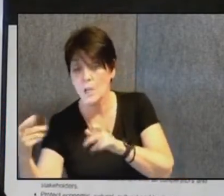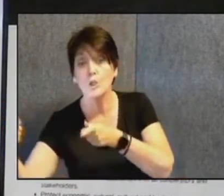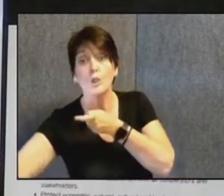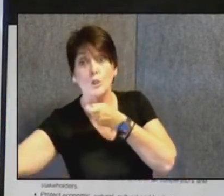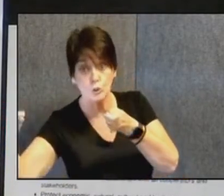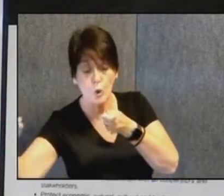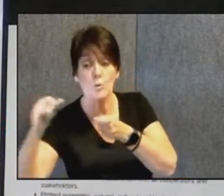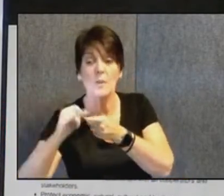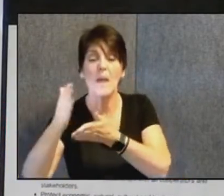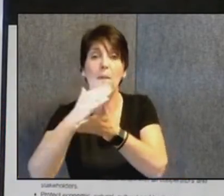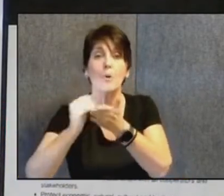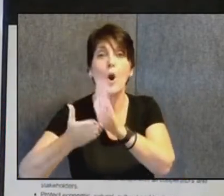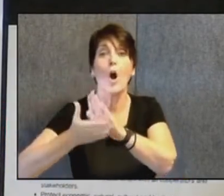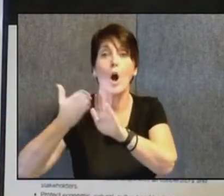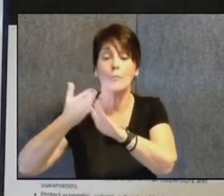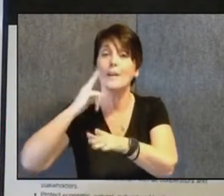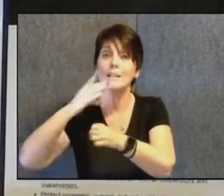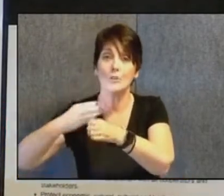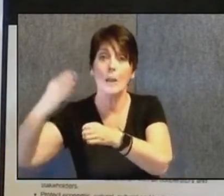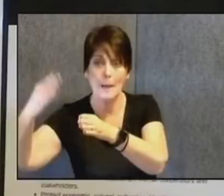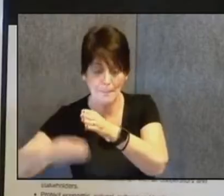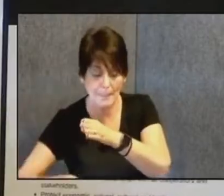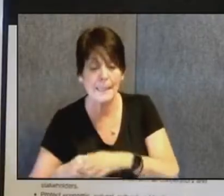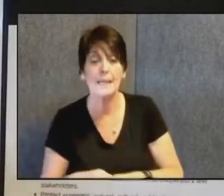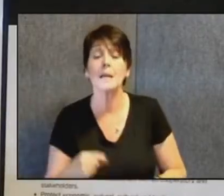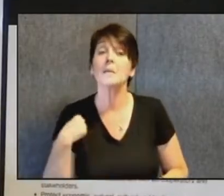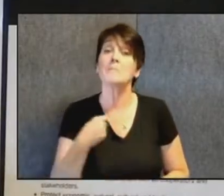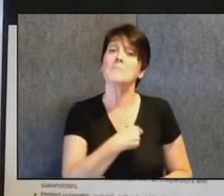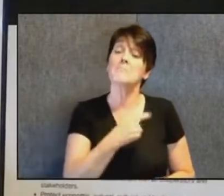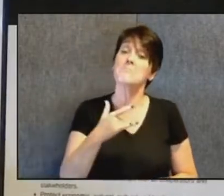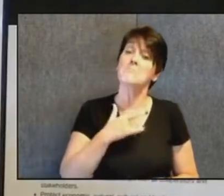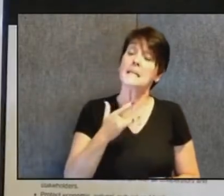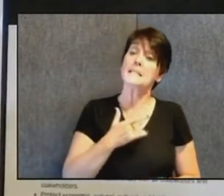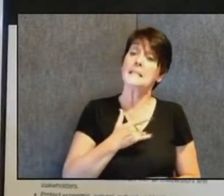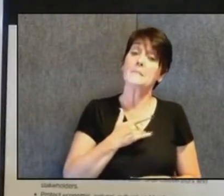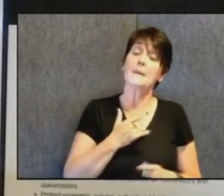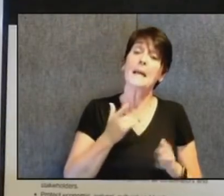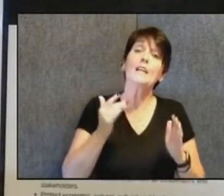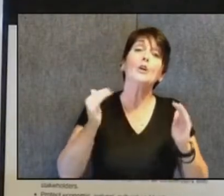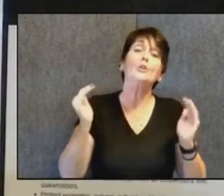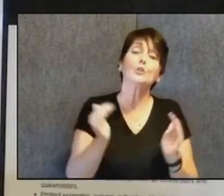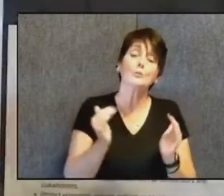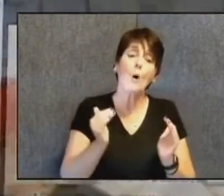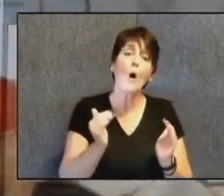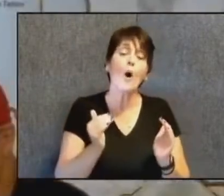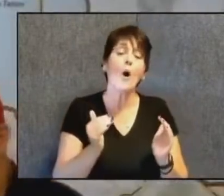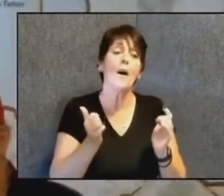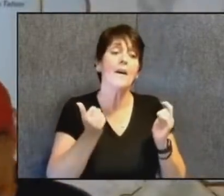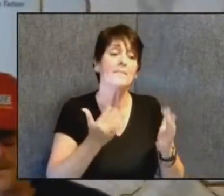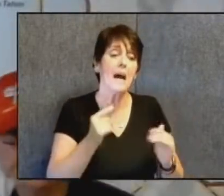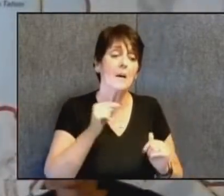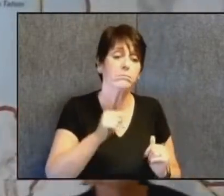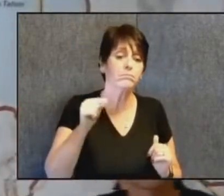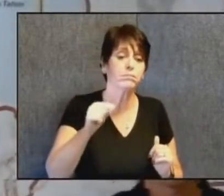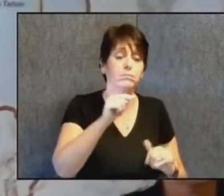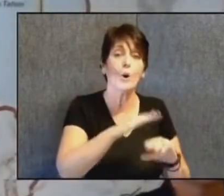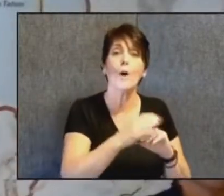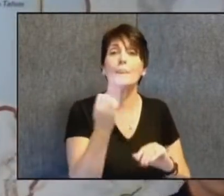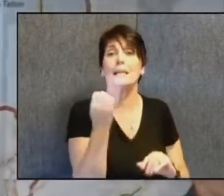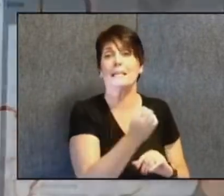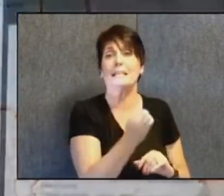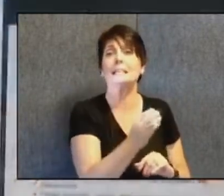firing operation is completed. But I anticipate small firing operations across this whole eastern